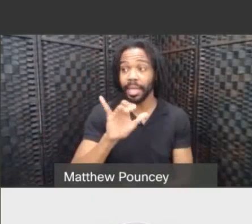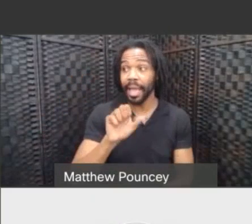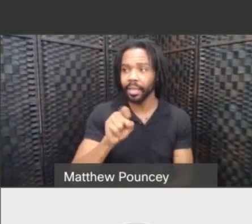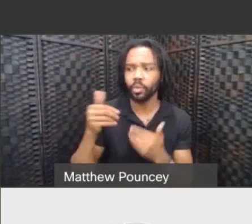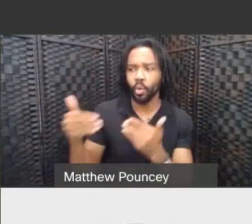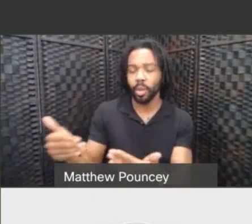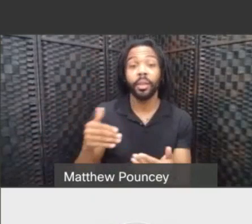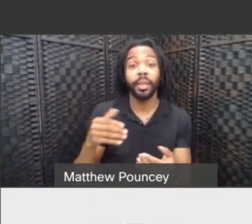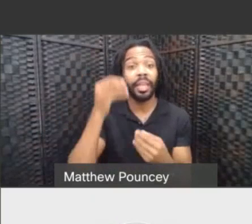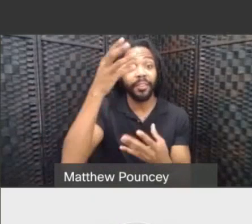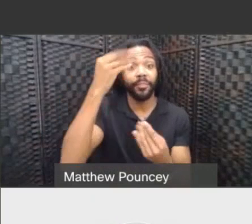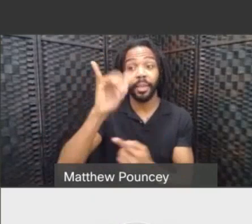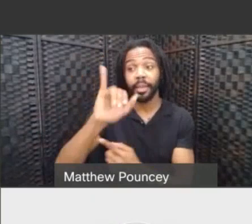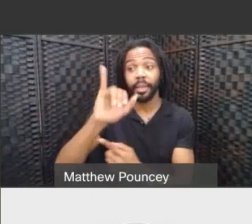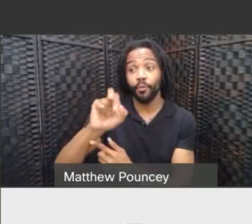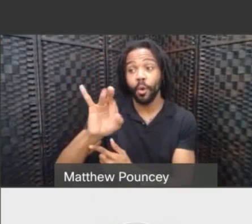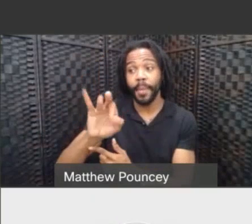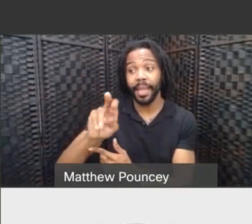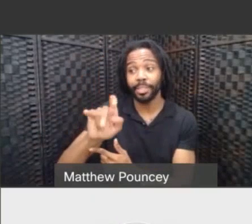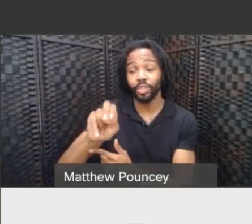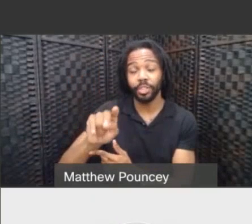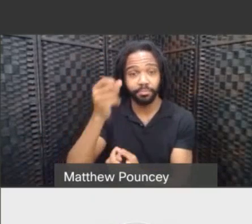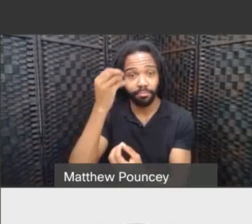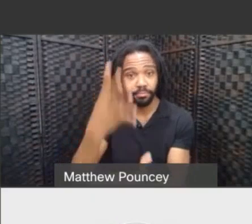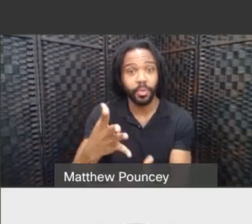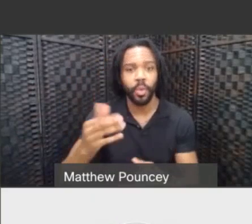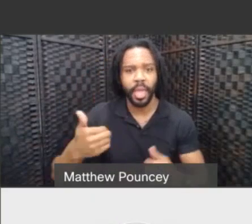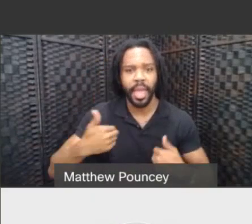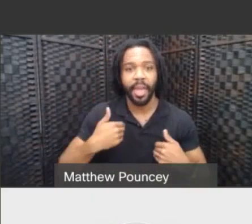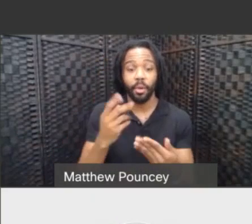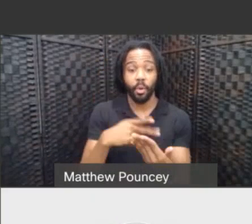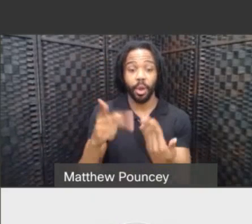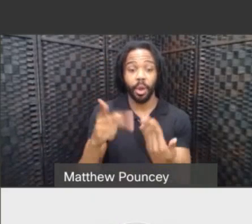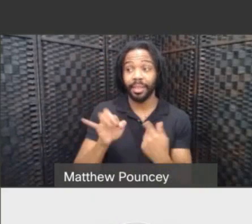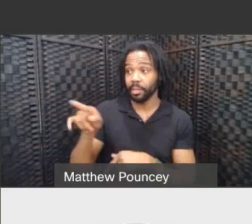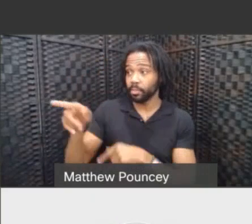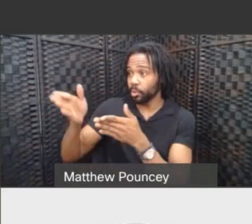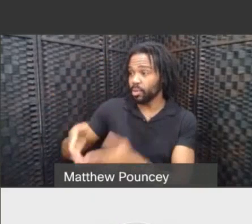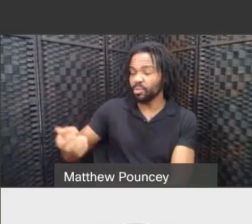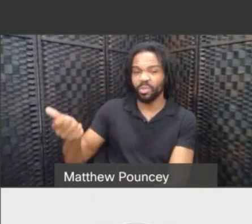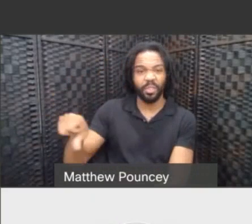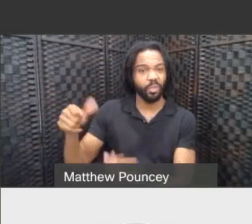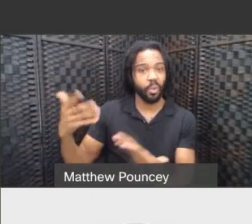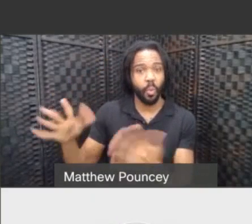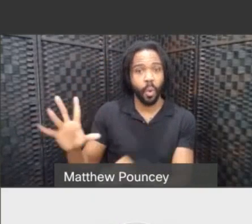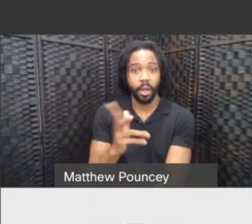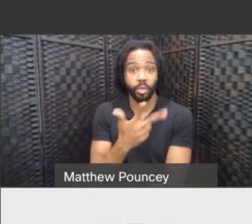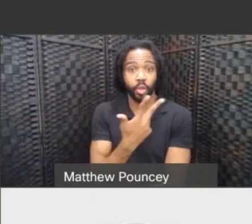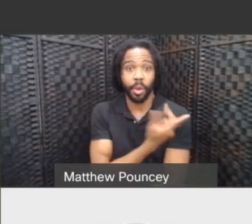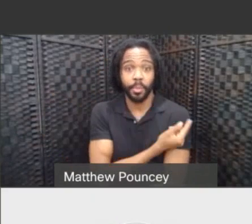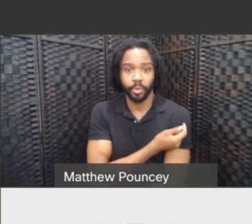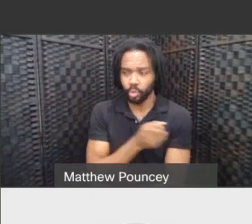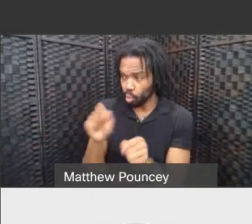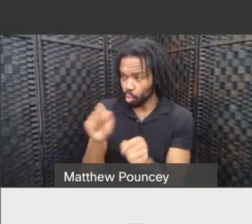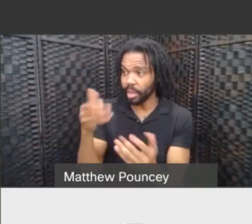by information, we have it programmed so that if the person refuses the booster, that's also considered documentation. But